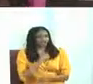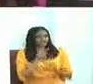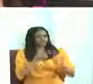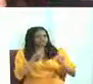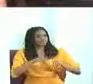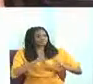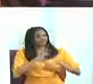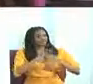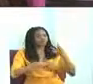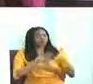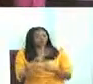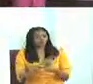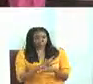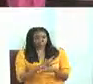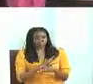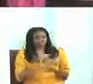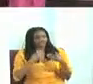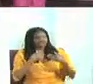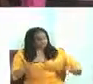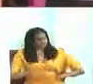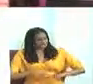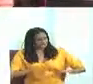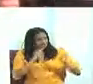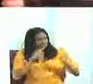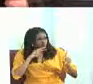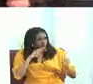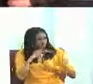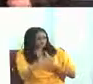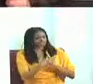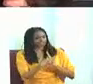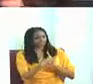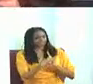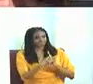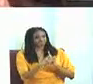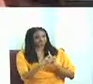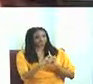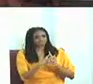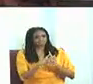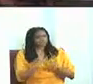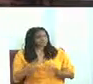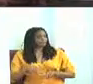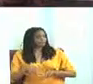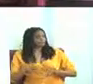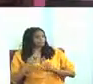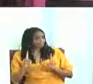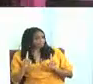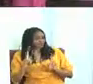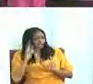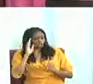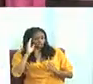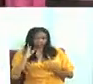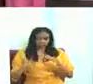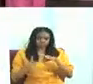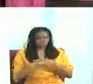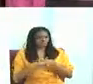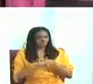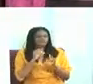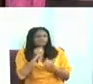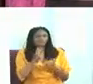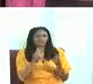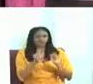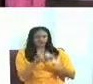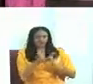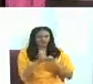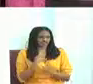world and have a different perspective and yet come to us not trying to make us